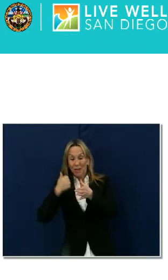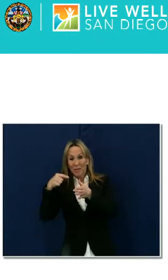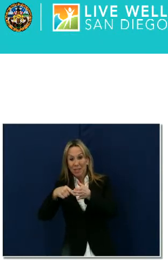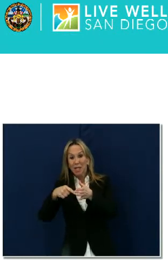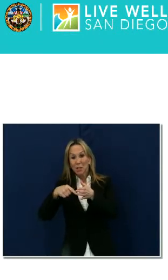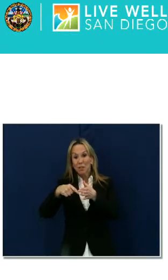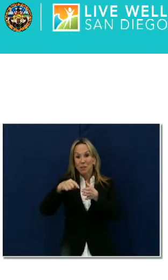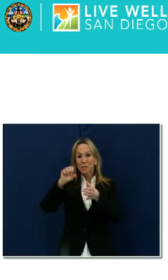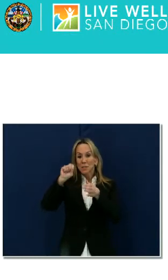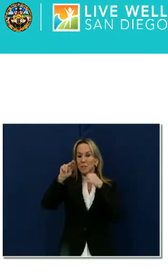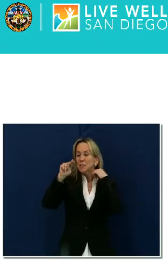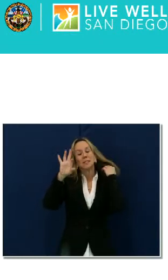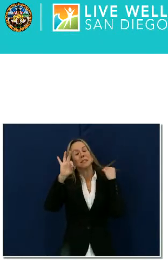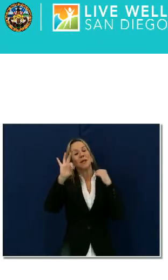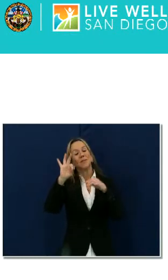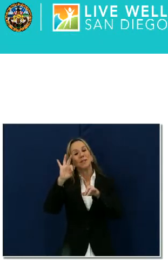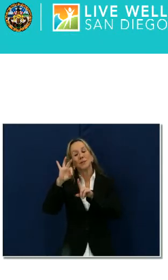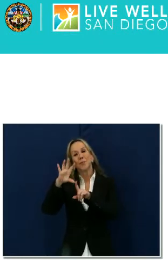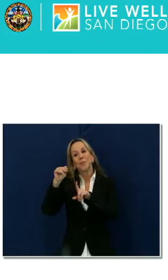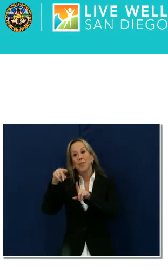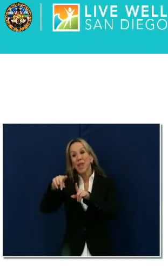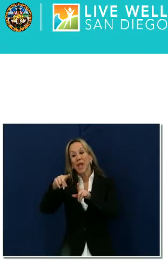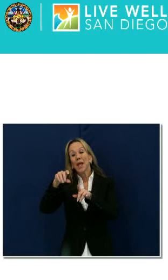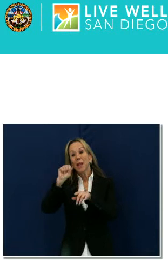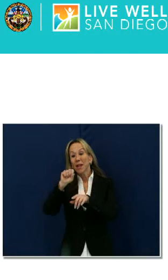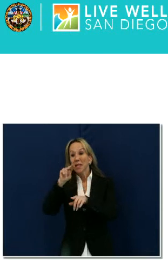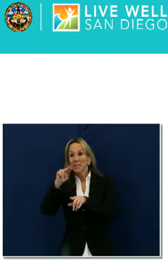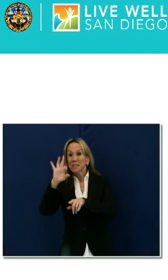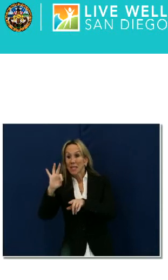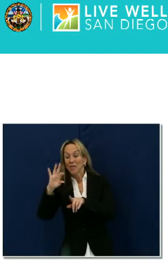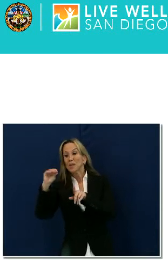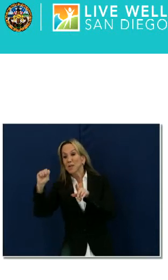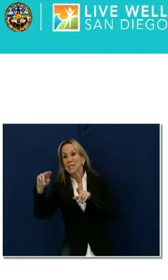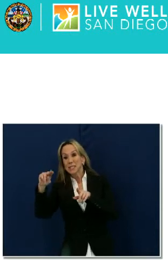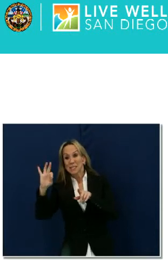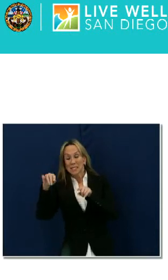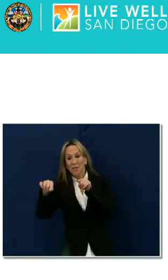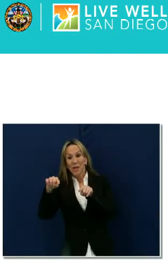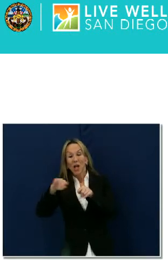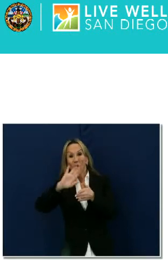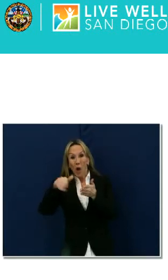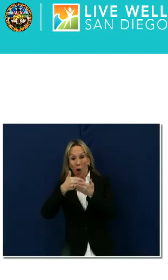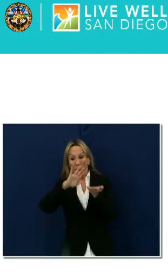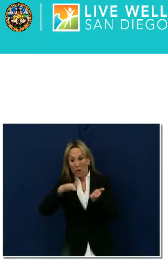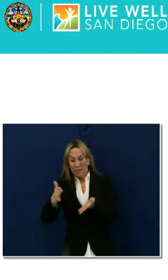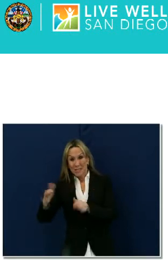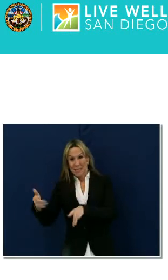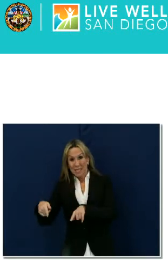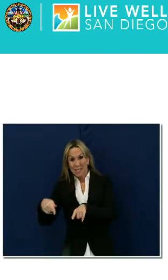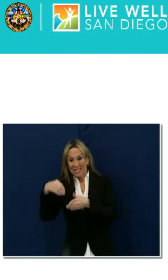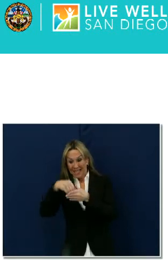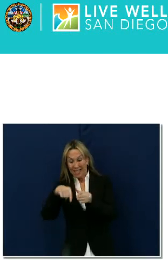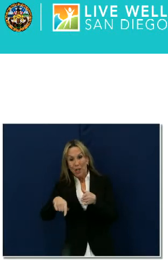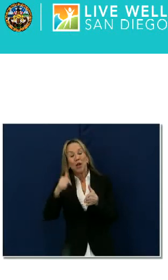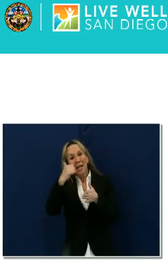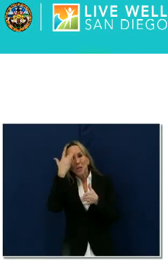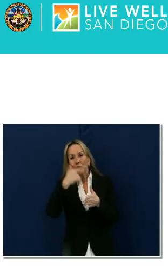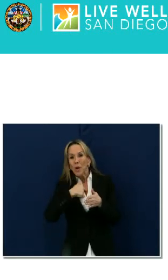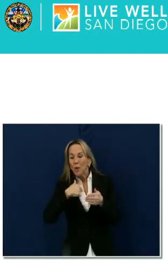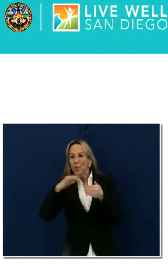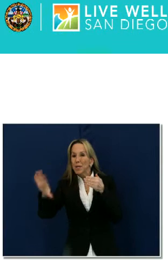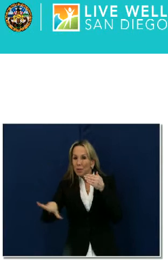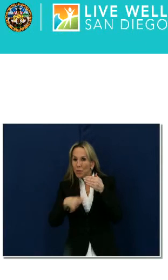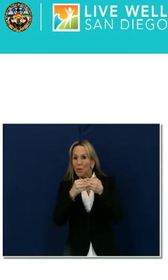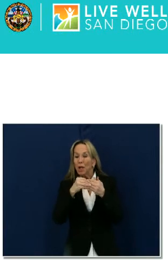pandemic. So 32% of all deaths is the rationale for including long-term care